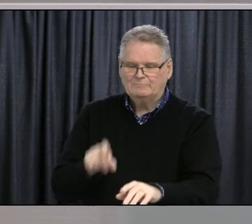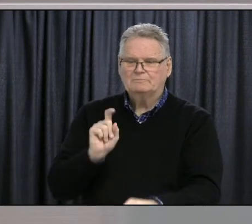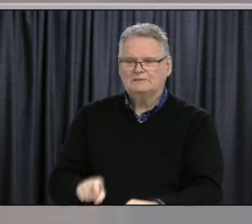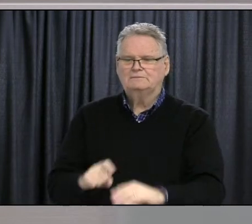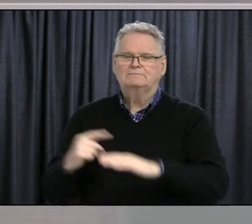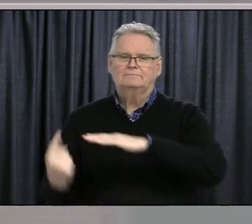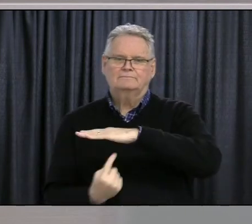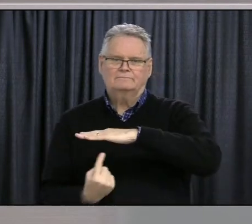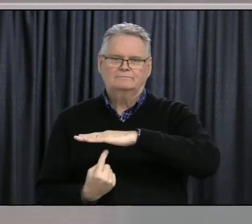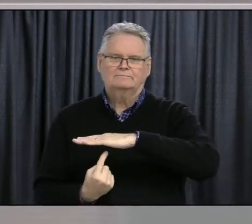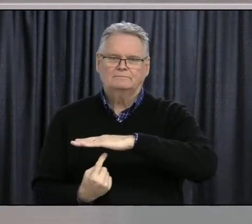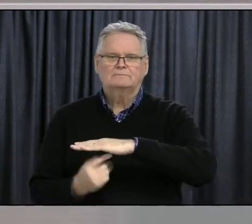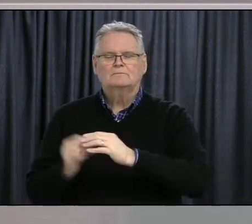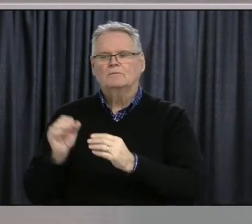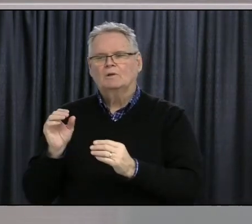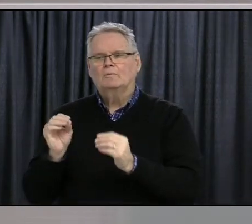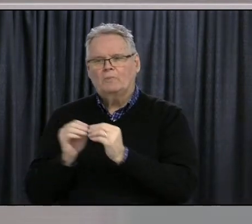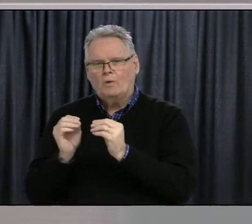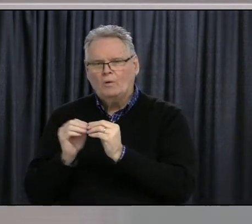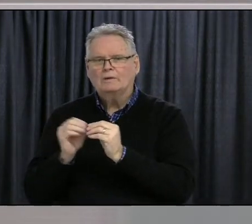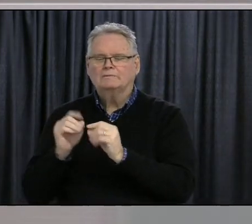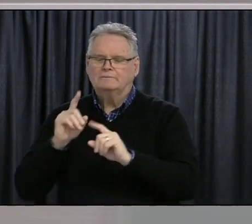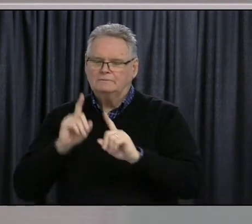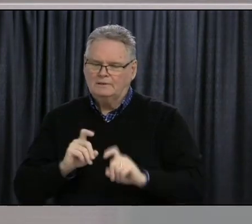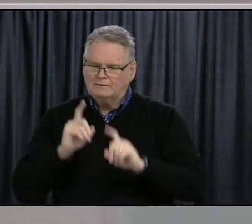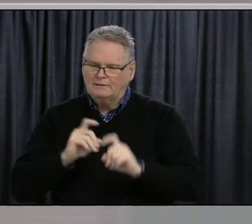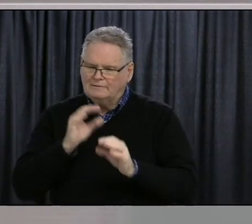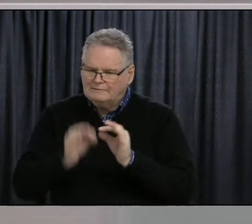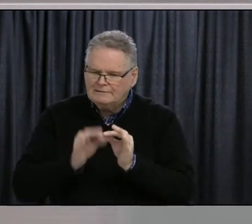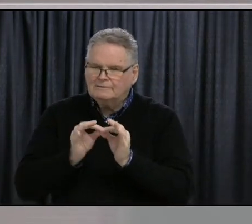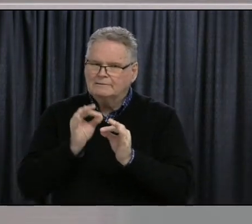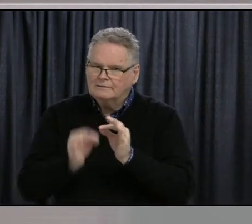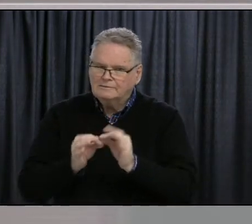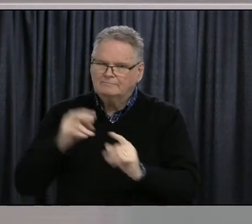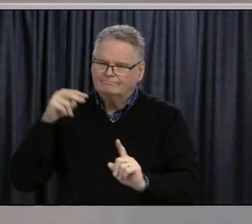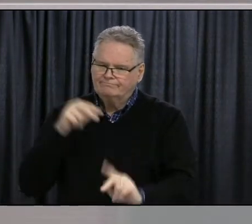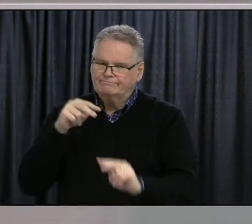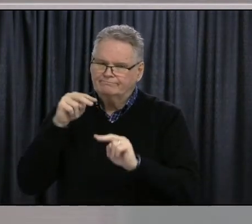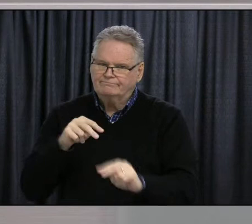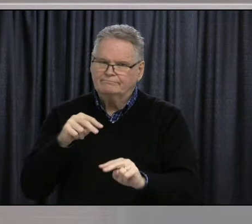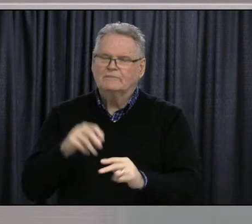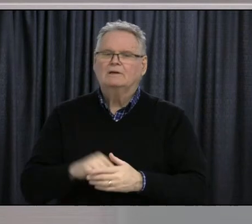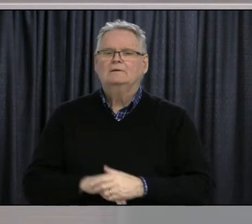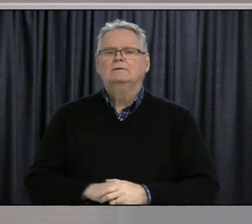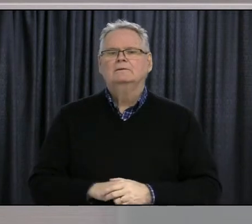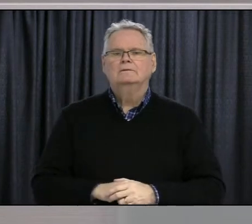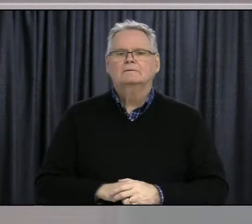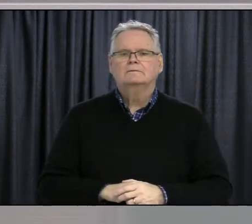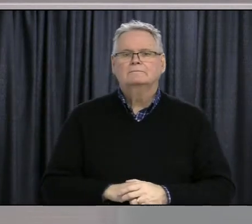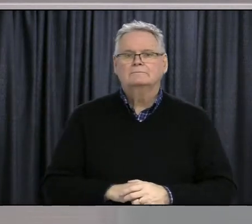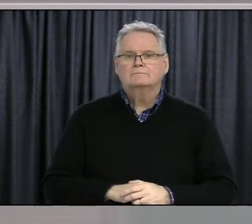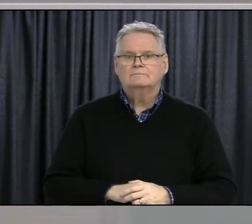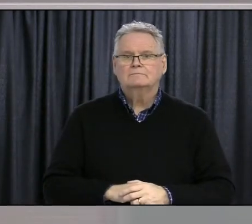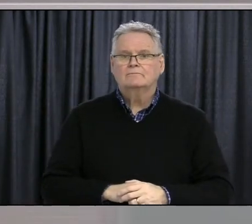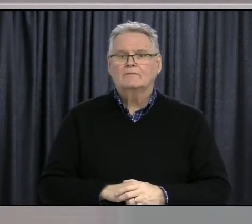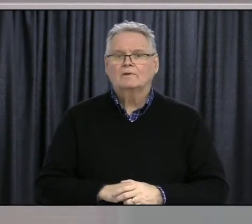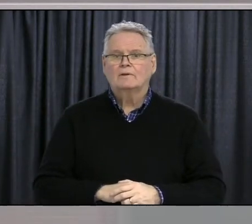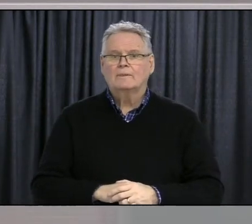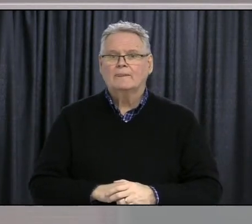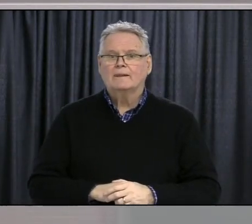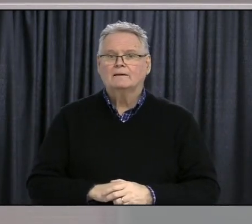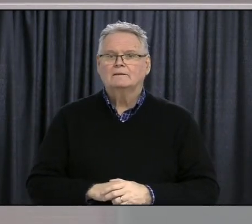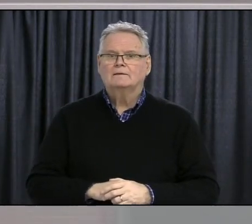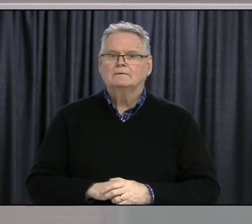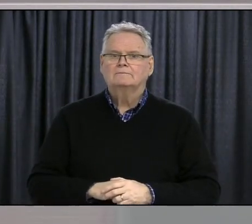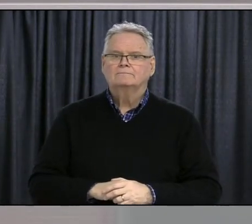And I might have missed at the beginning, did you say that a child is one of the cases? No, I didn't